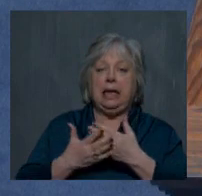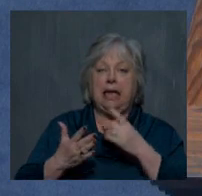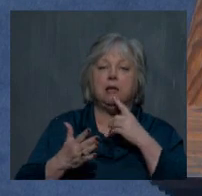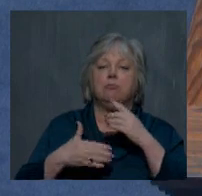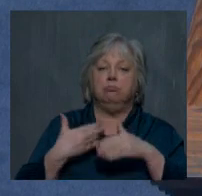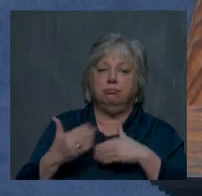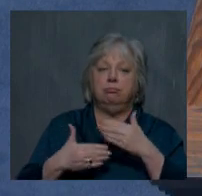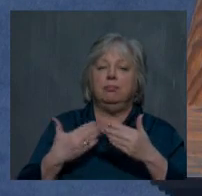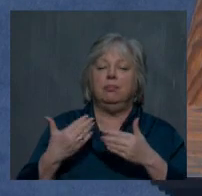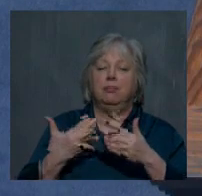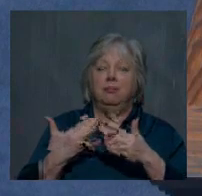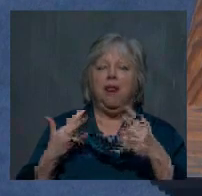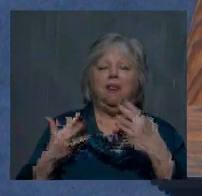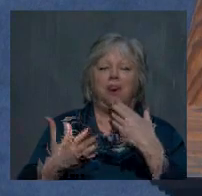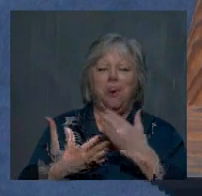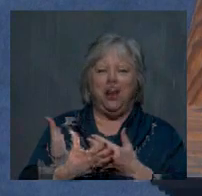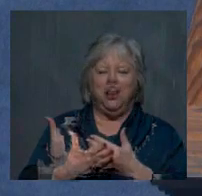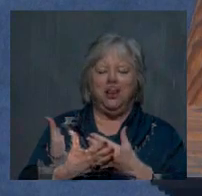think we're